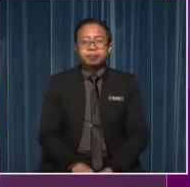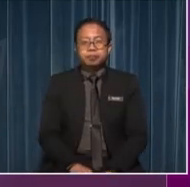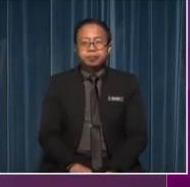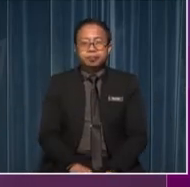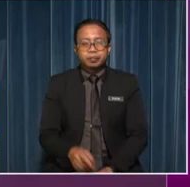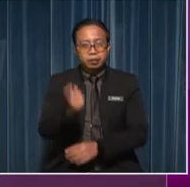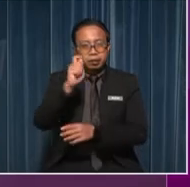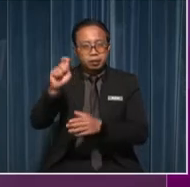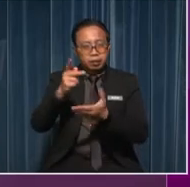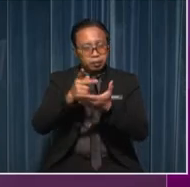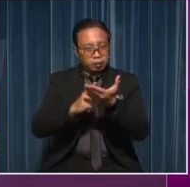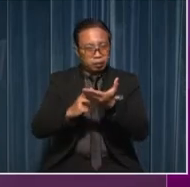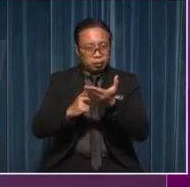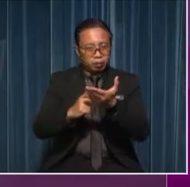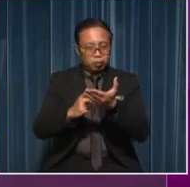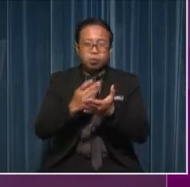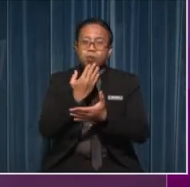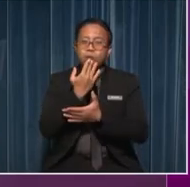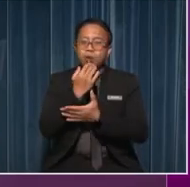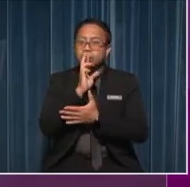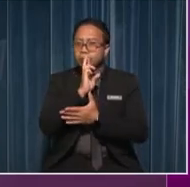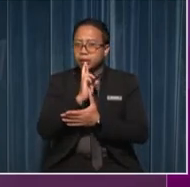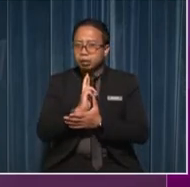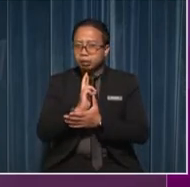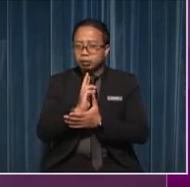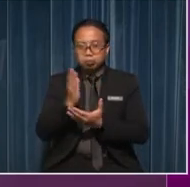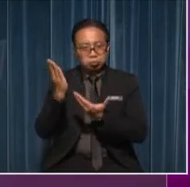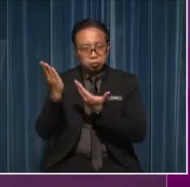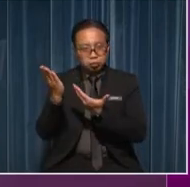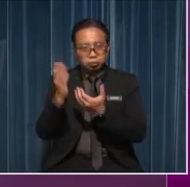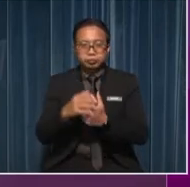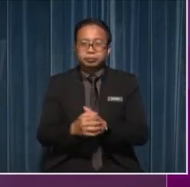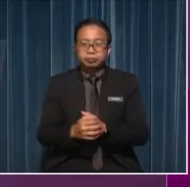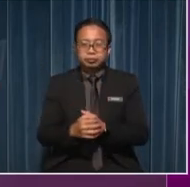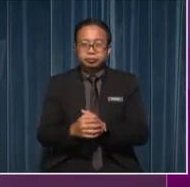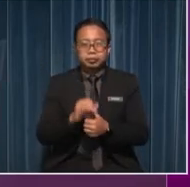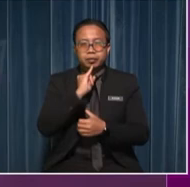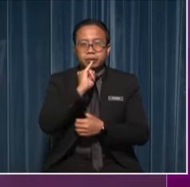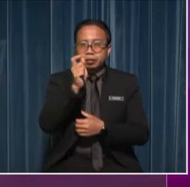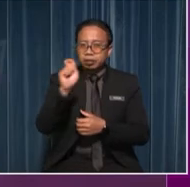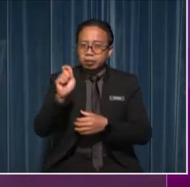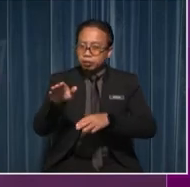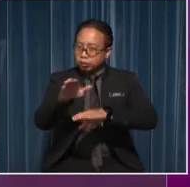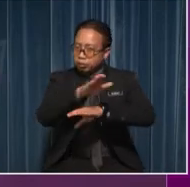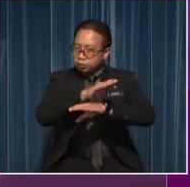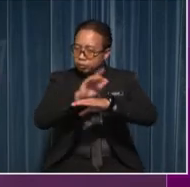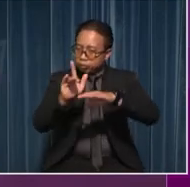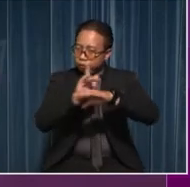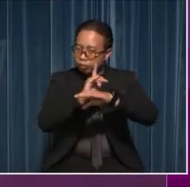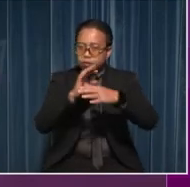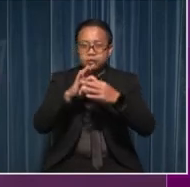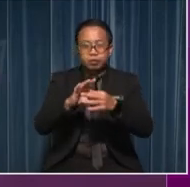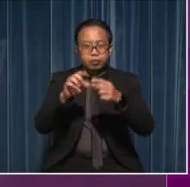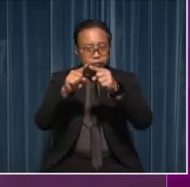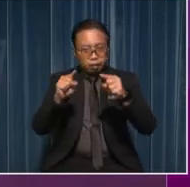The part that has been shaded in red, as shown on screen, is the surface of the triangular